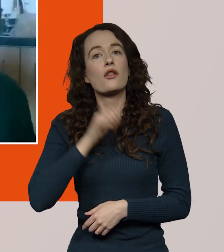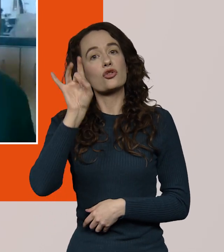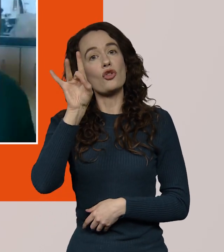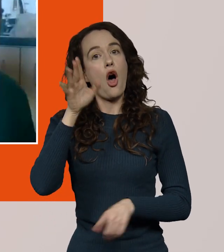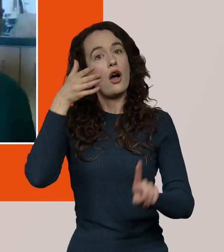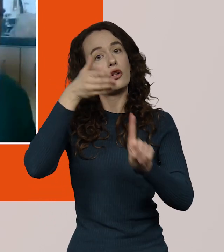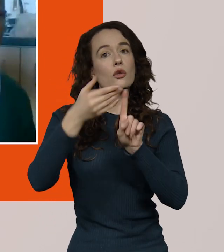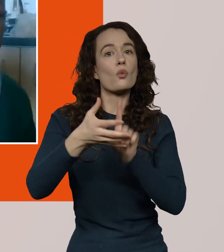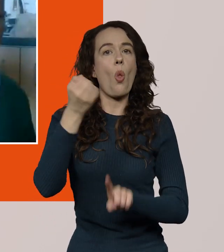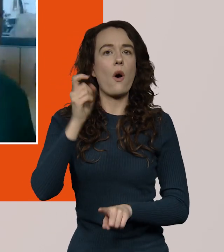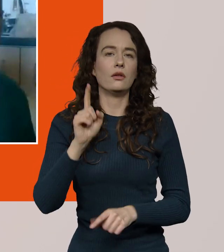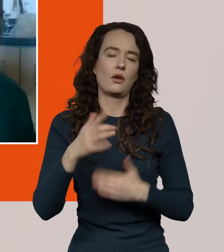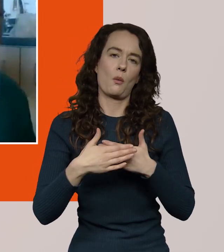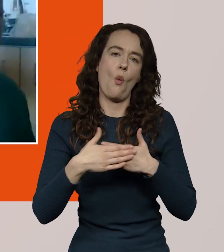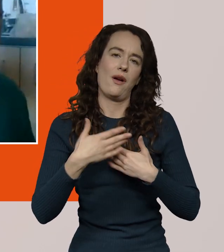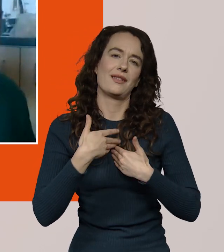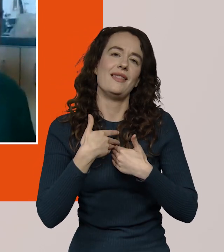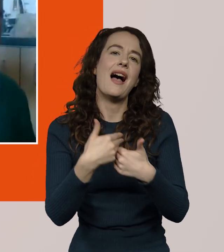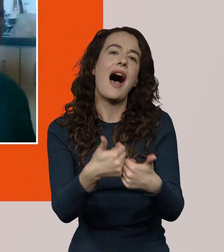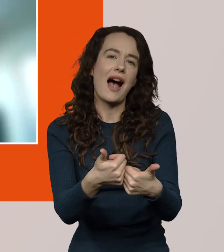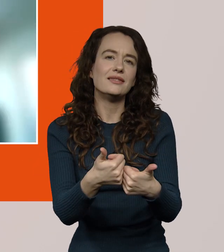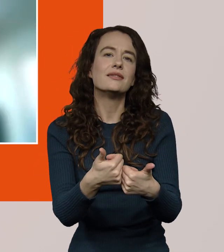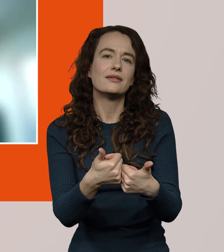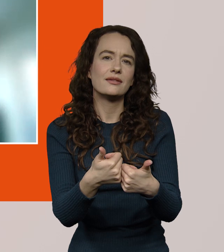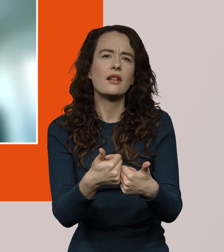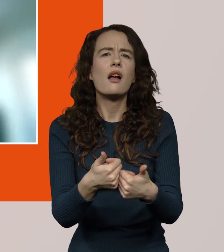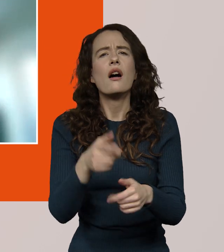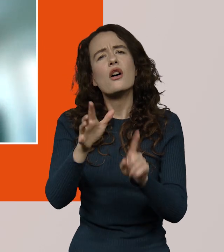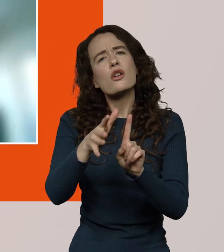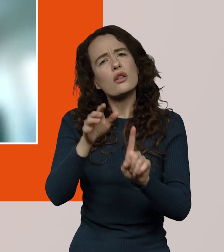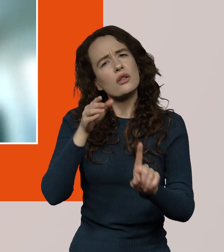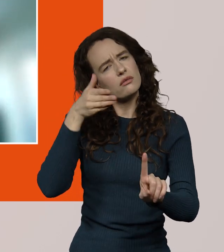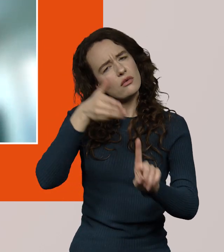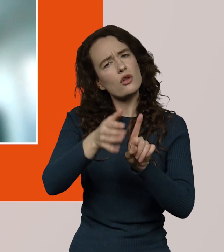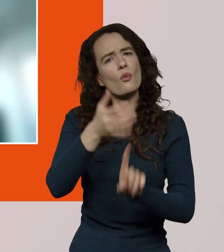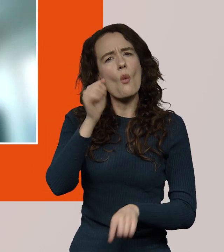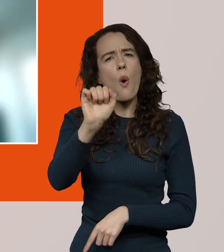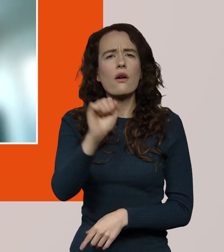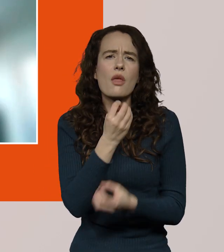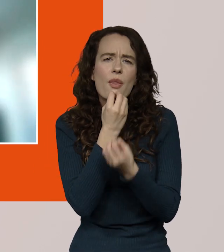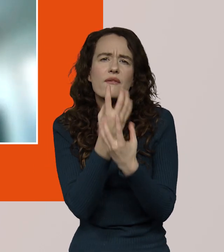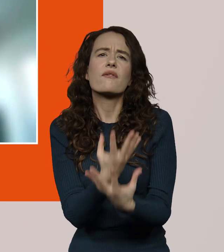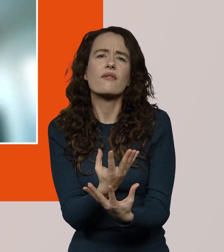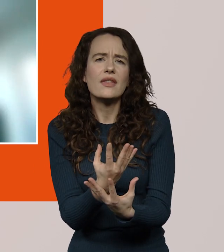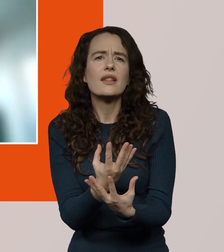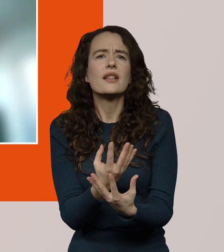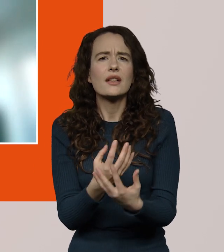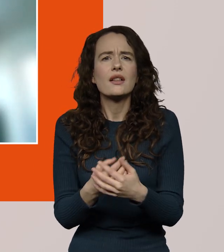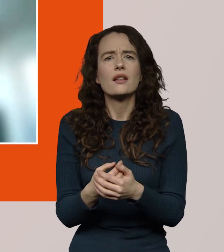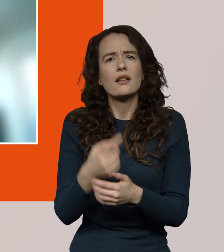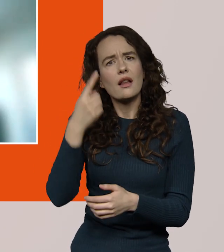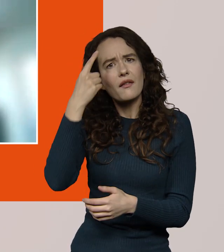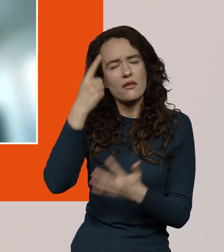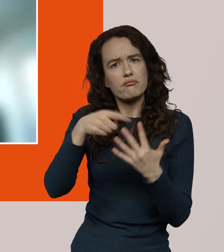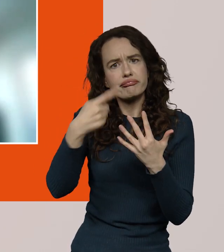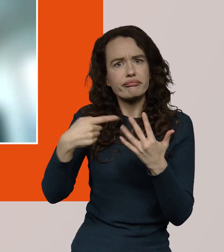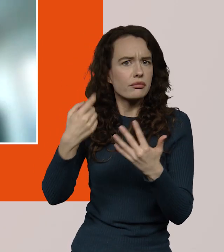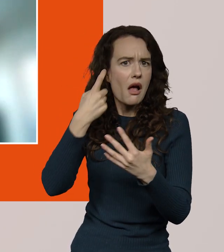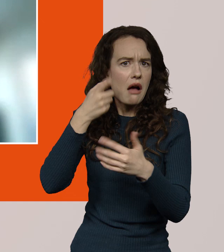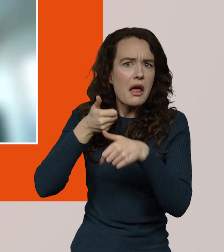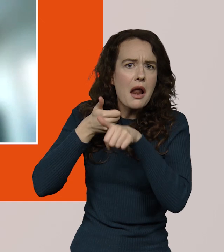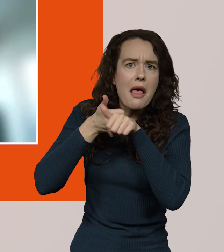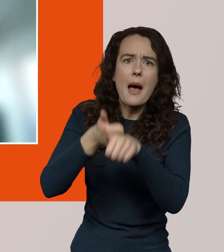life. However, did you know that actually you can set goals that help you to grow emotionally as well? So